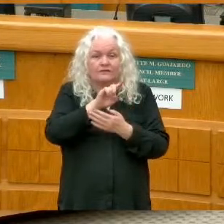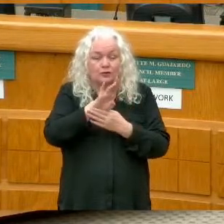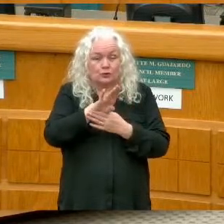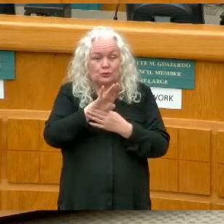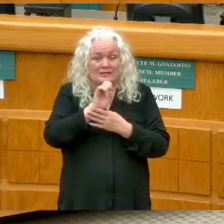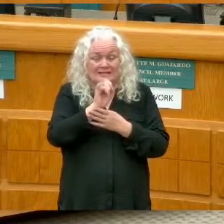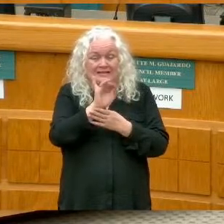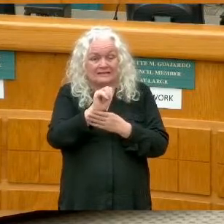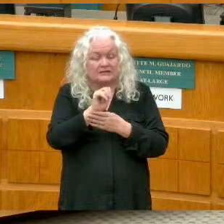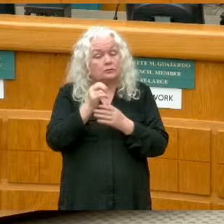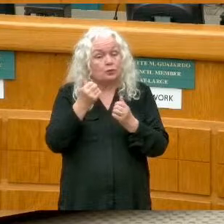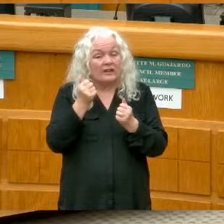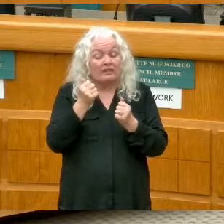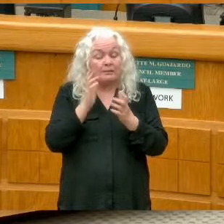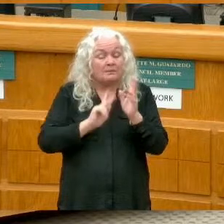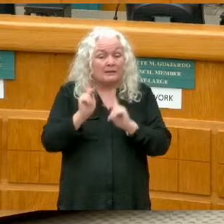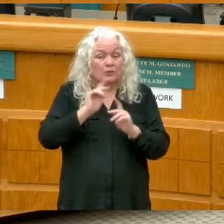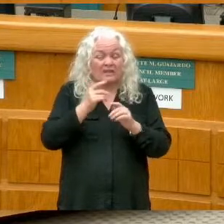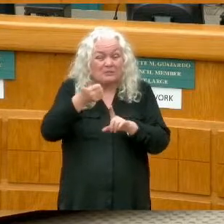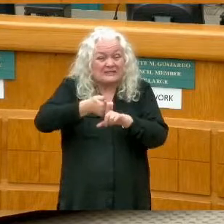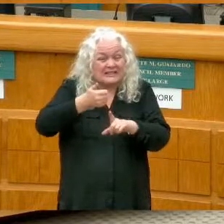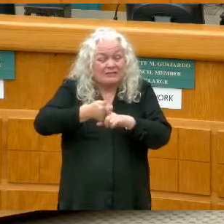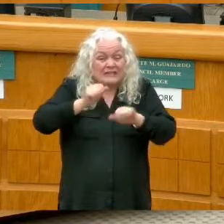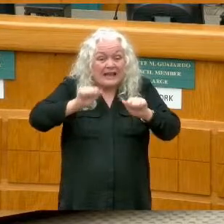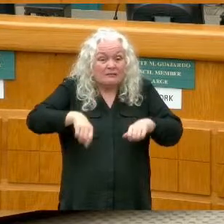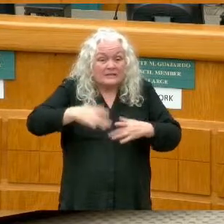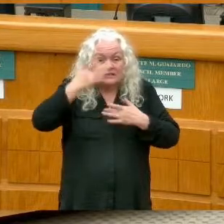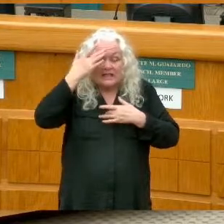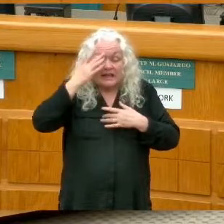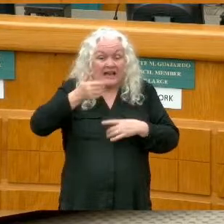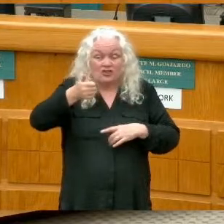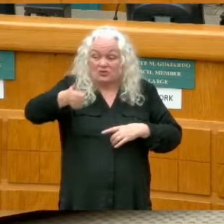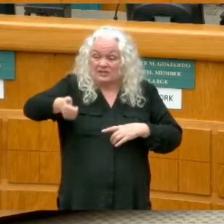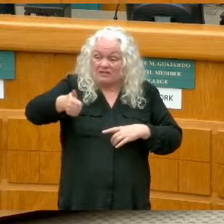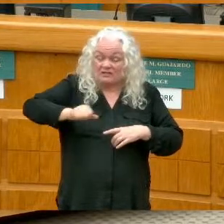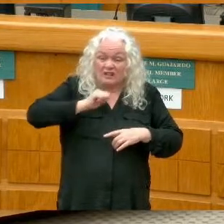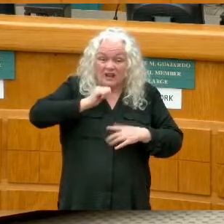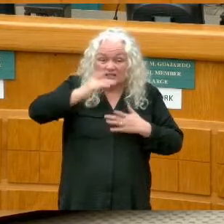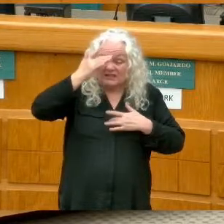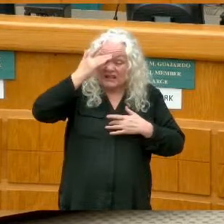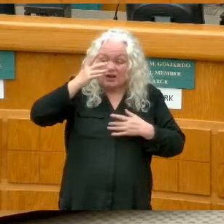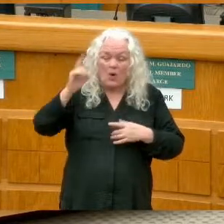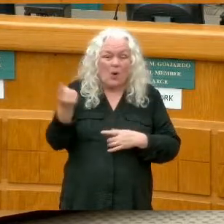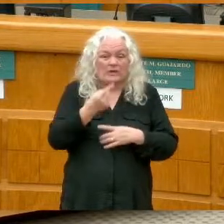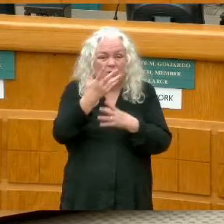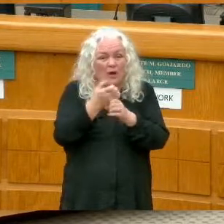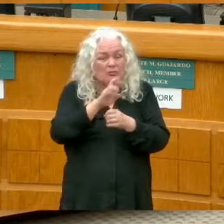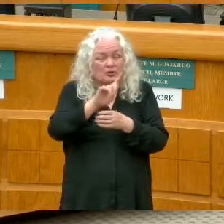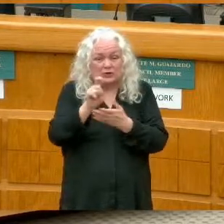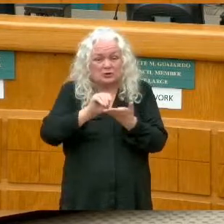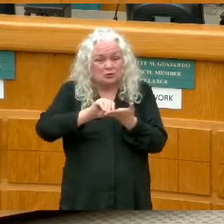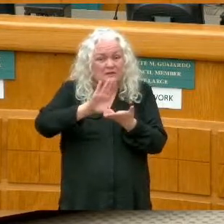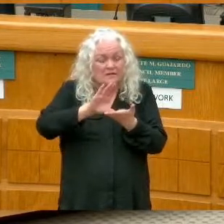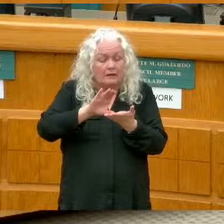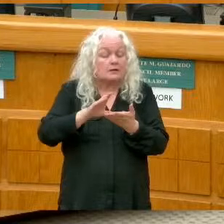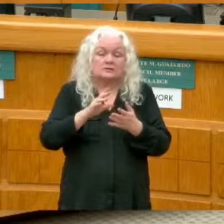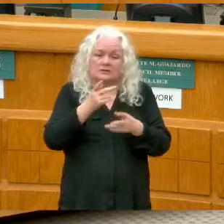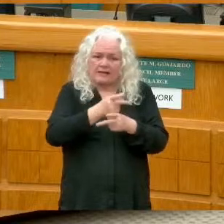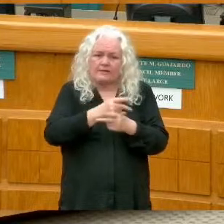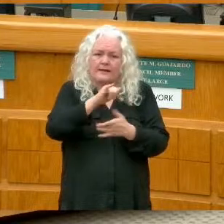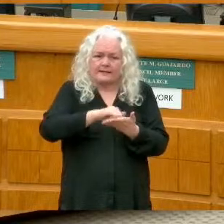potentially sick people when you are not sick and you only need your scripts refilled. So please take care of that